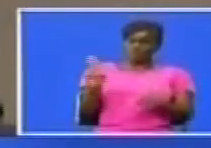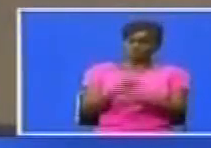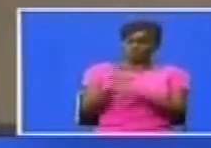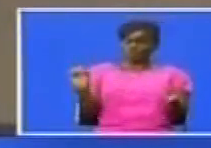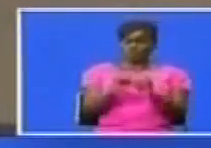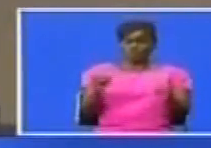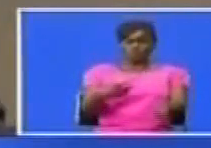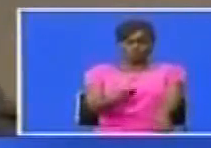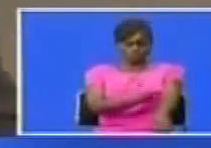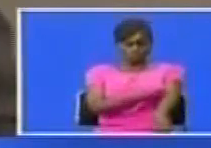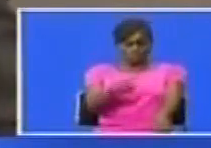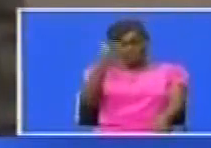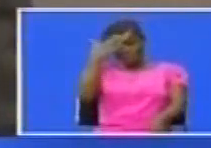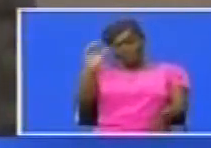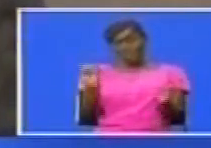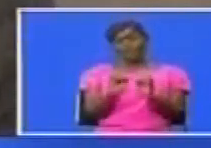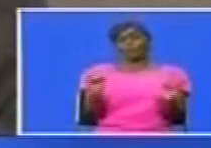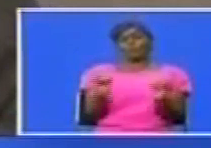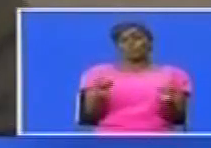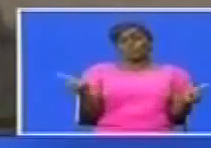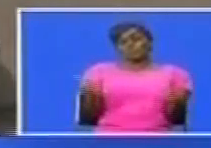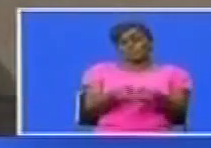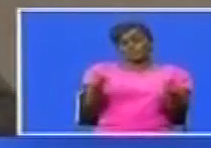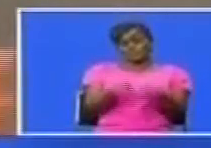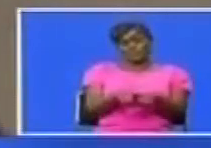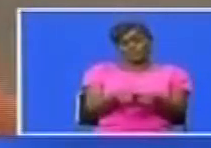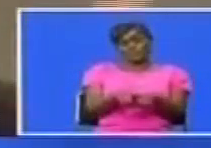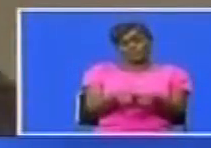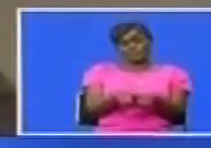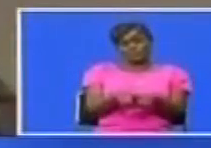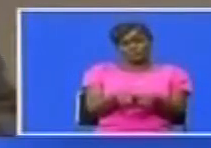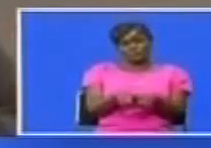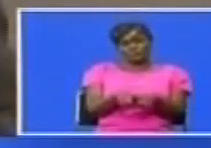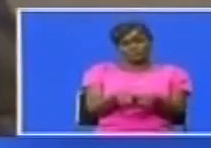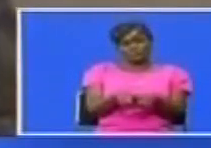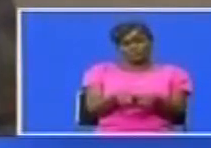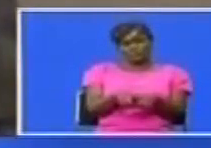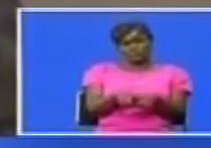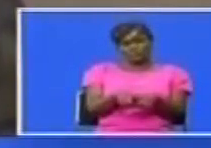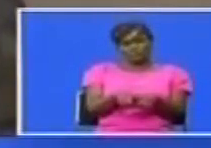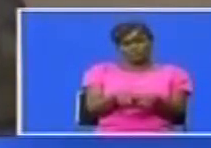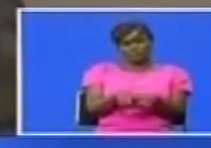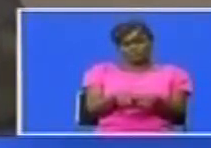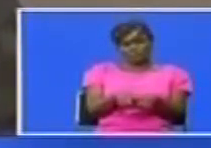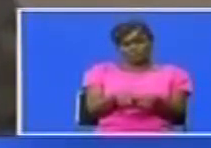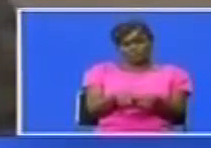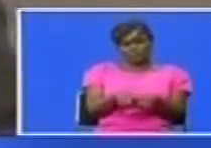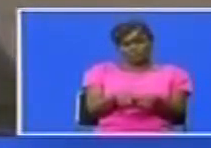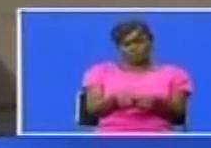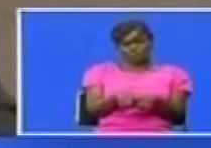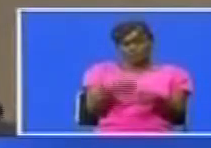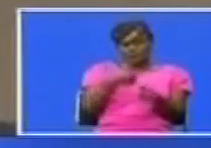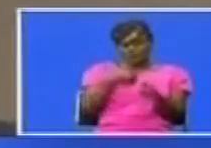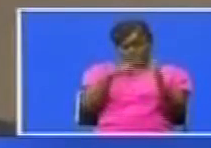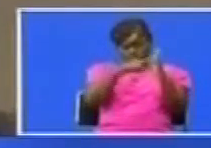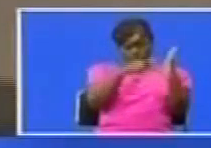substances that they don't know by accident, but also it's going to be carrot and stick. We'll also have punitive measures to